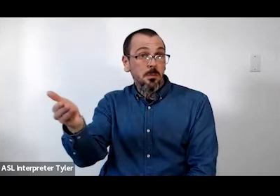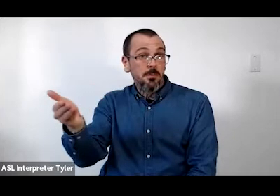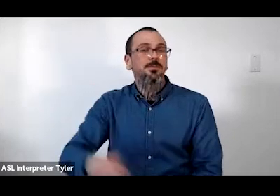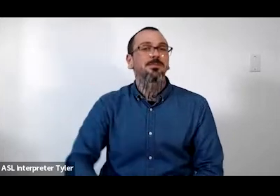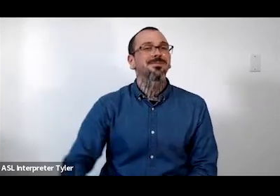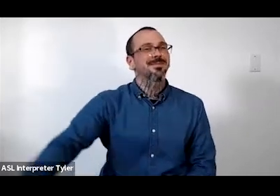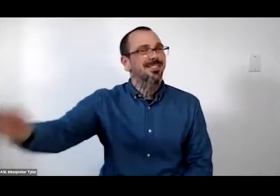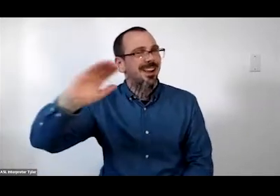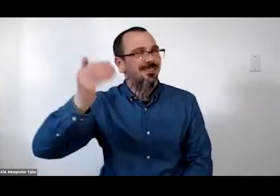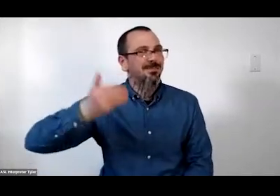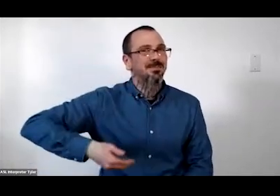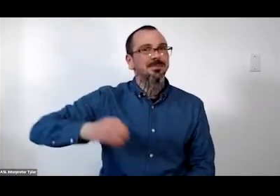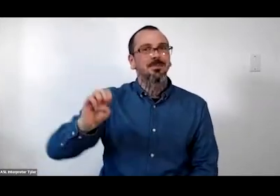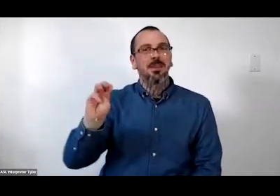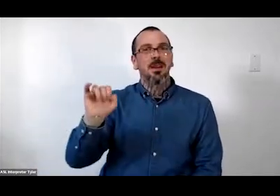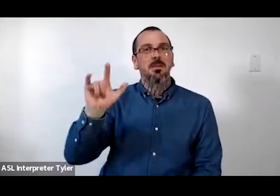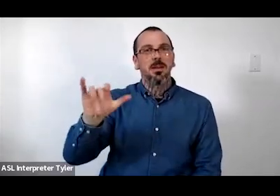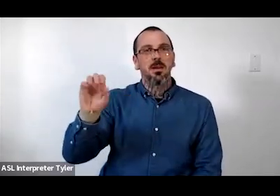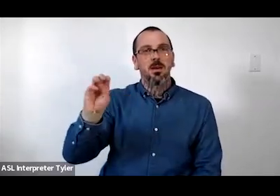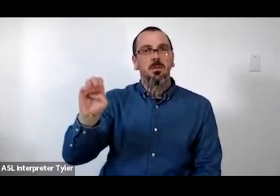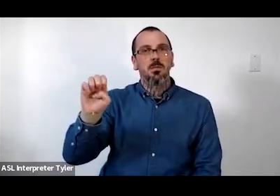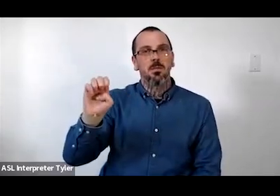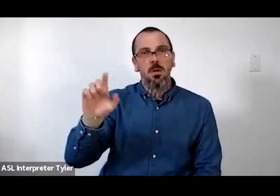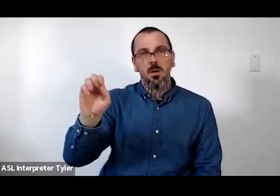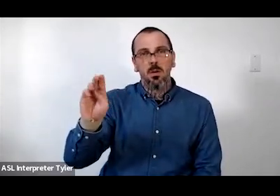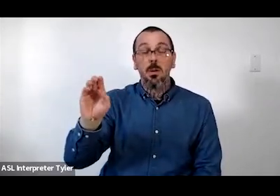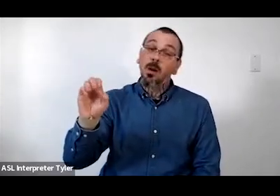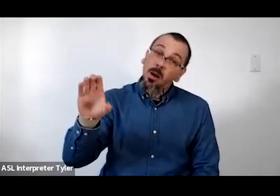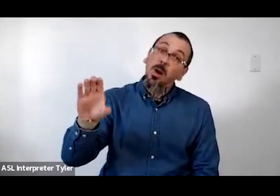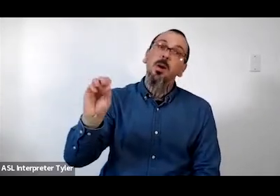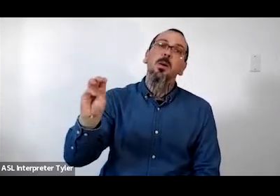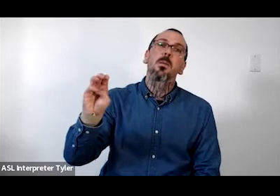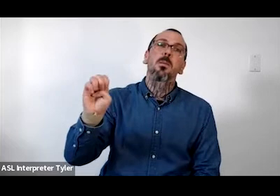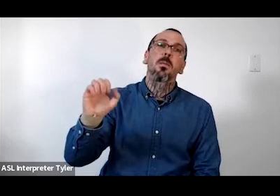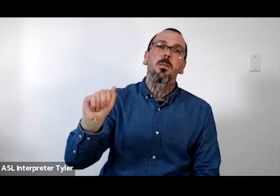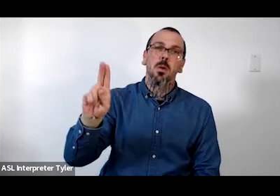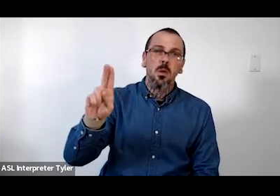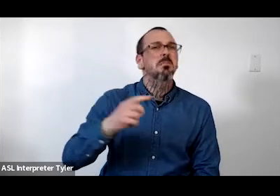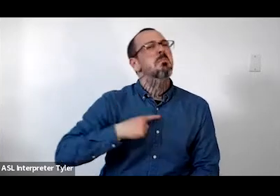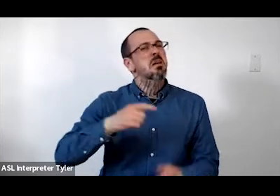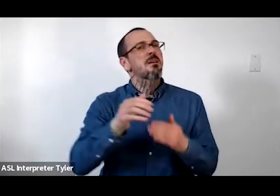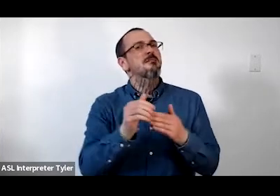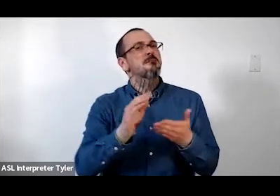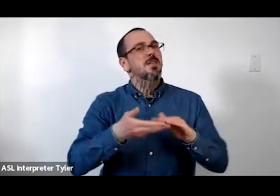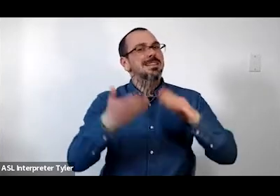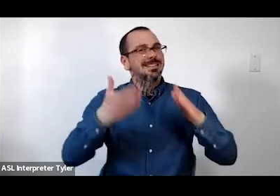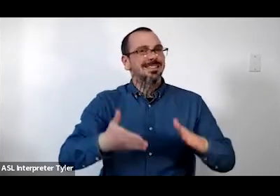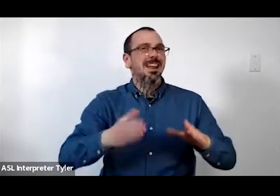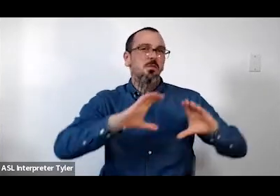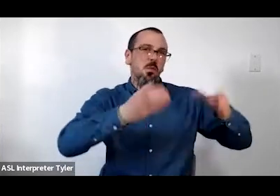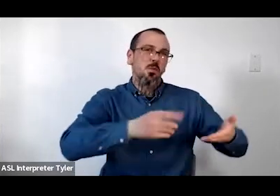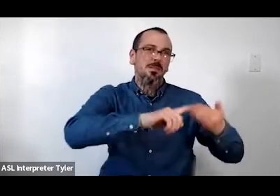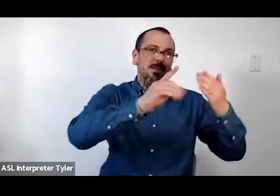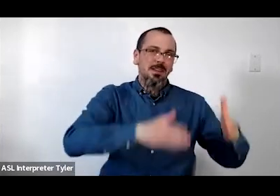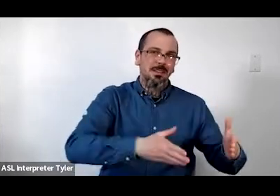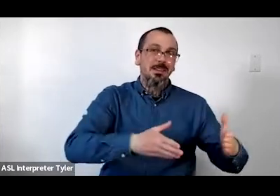Hello, my name is Emily Kamau. I am also a facilitator with Investigators, and I work closely with Zach to make sure everything is running smoothly.